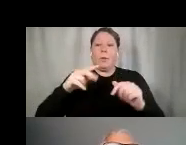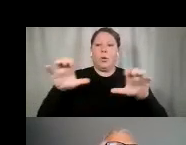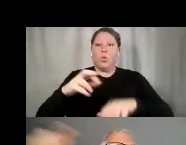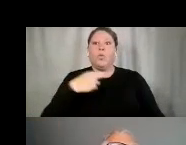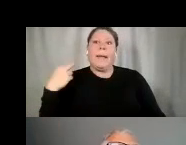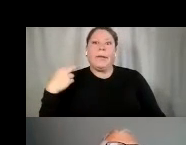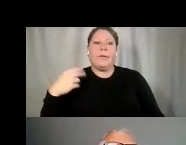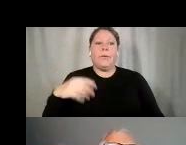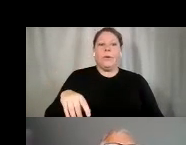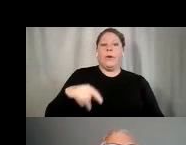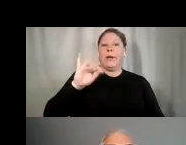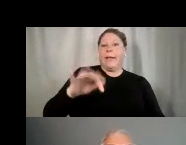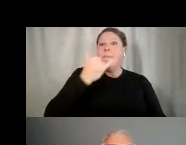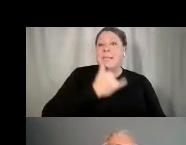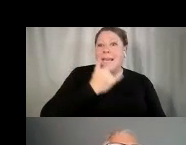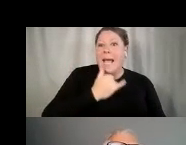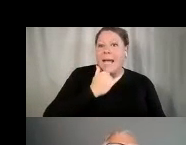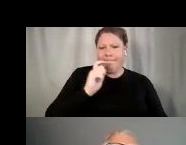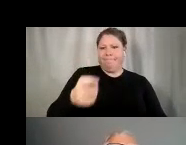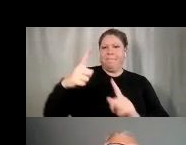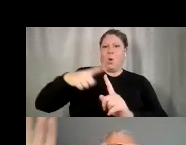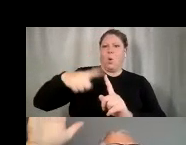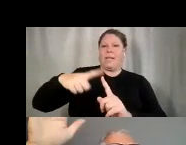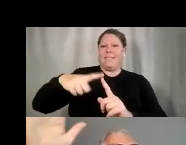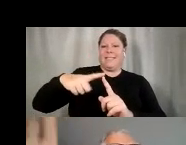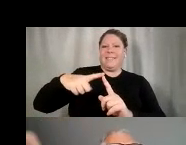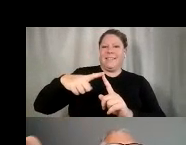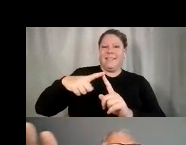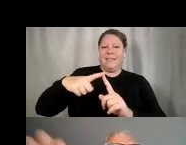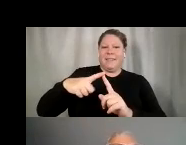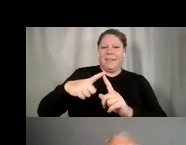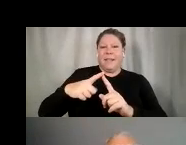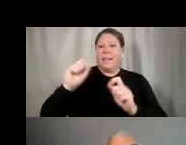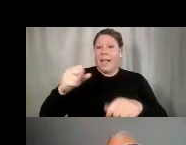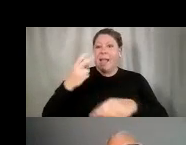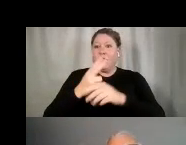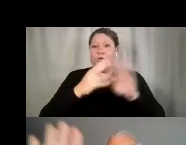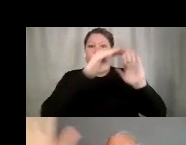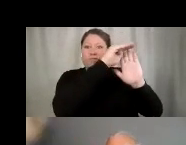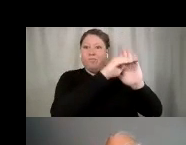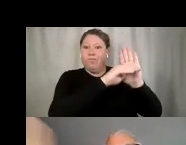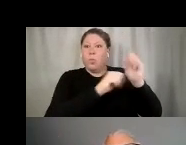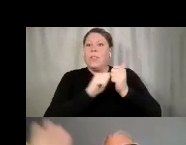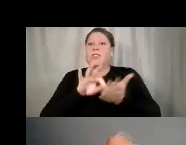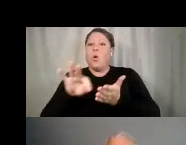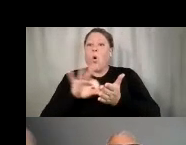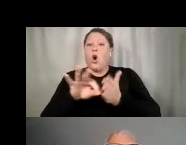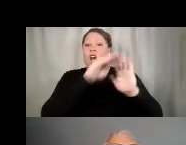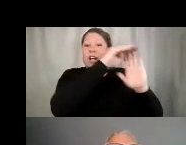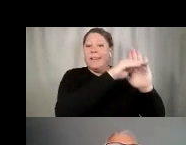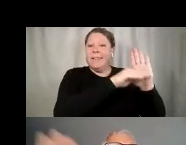happen, you give points to, and then use a leaderboard to allow those competitive people to actually